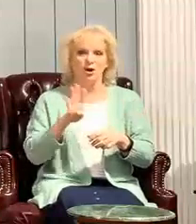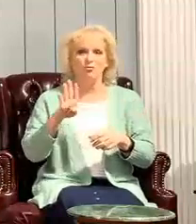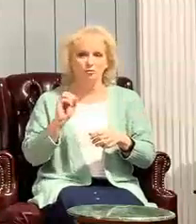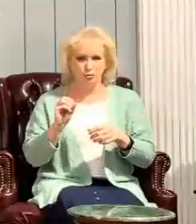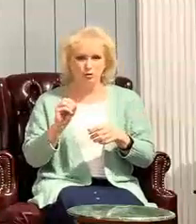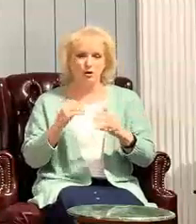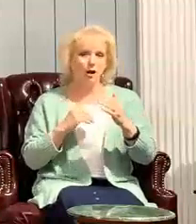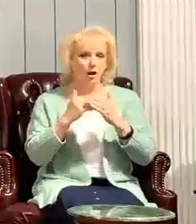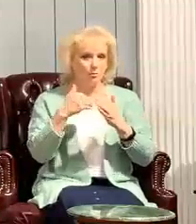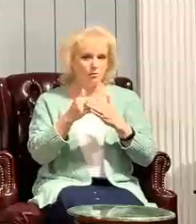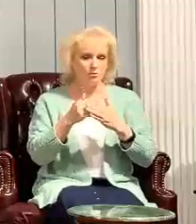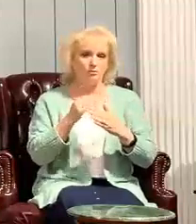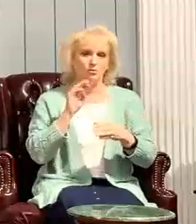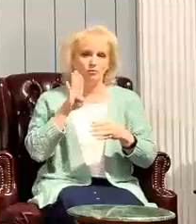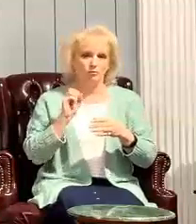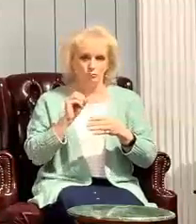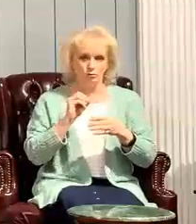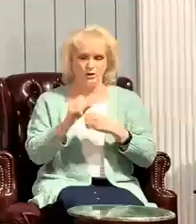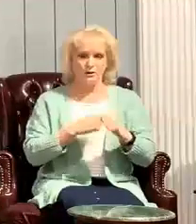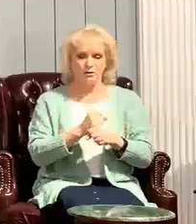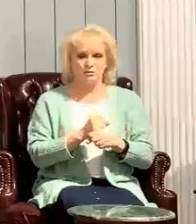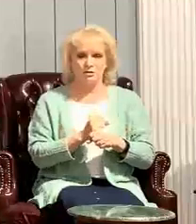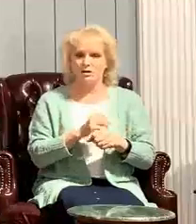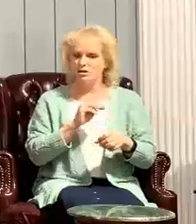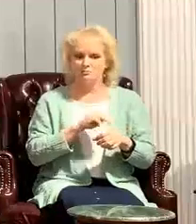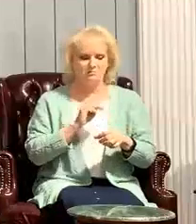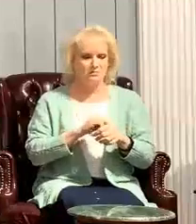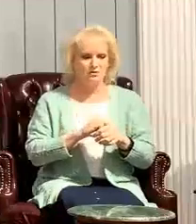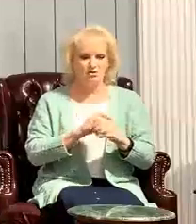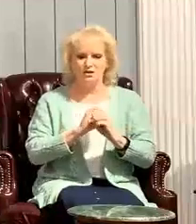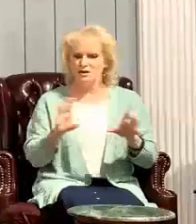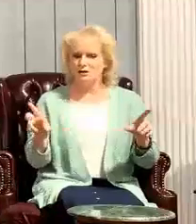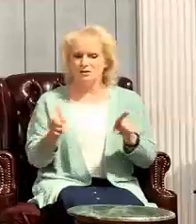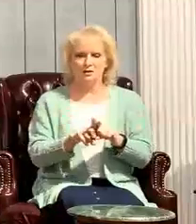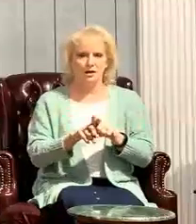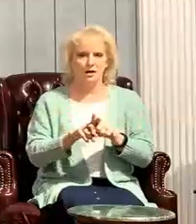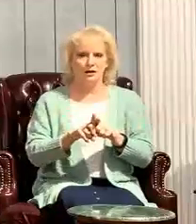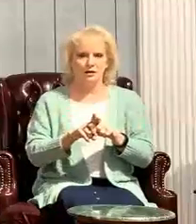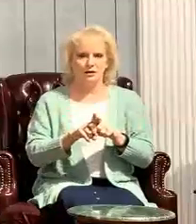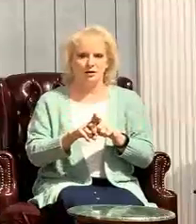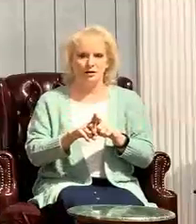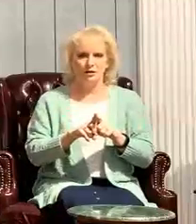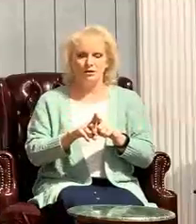nowhere near the same place it was. The ministry is nothing like it was in